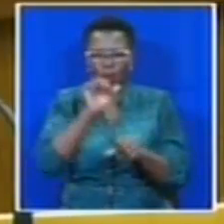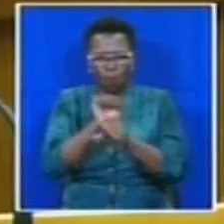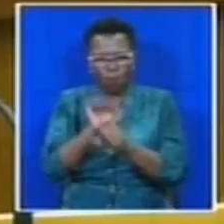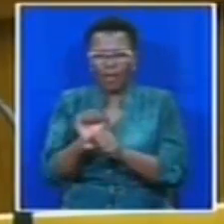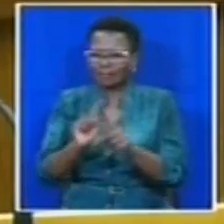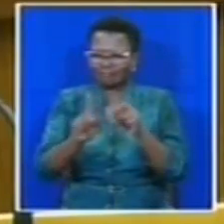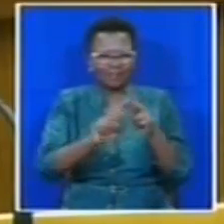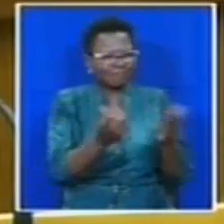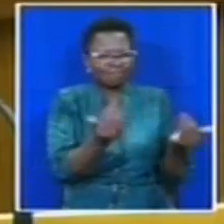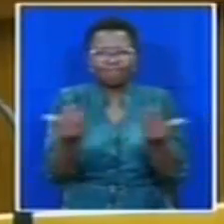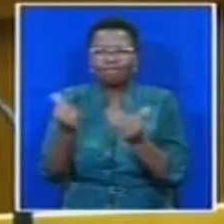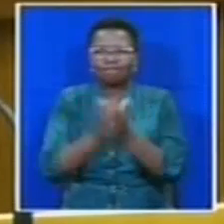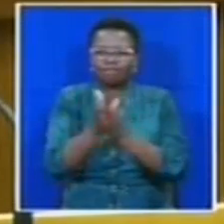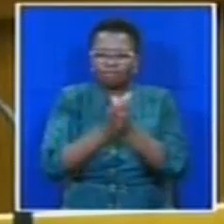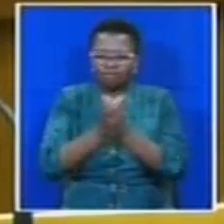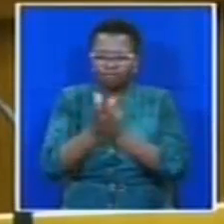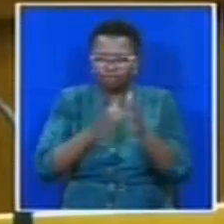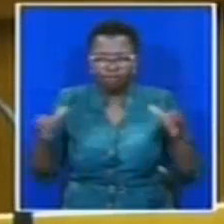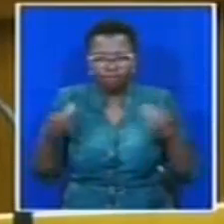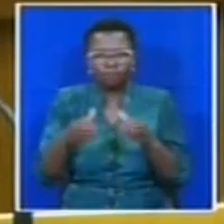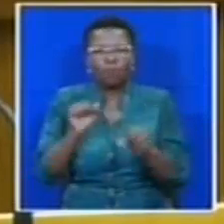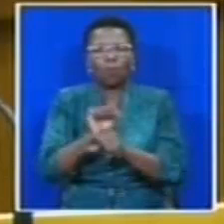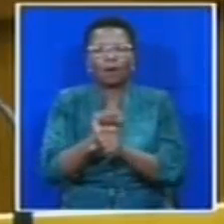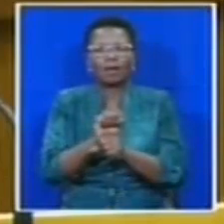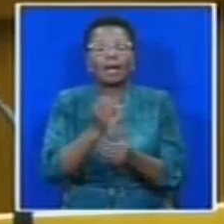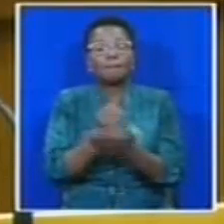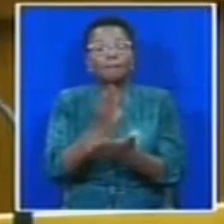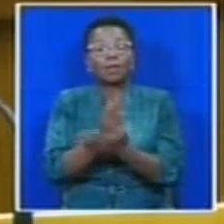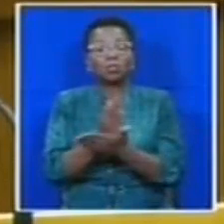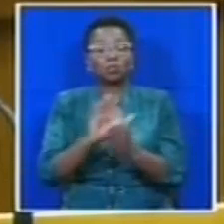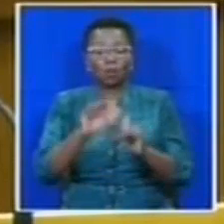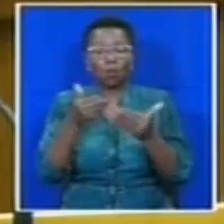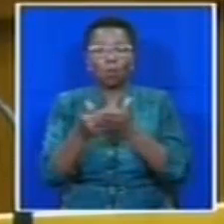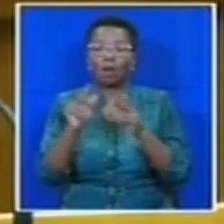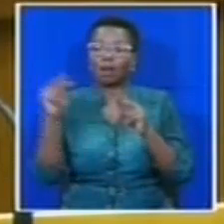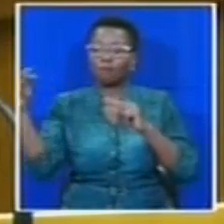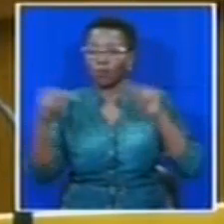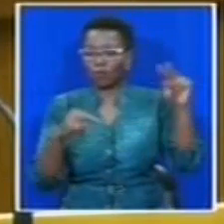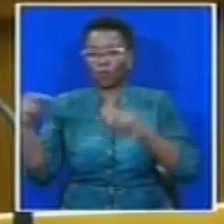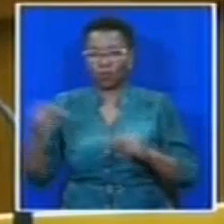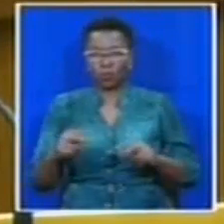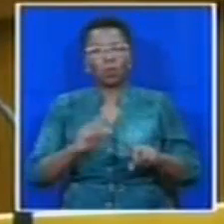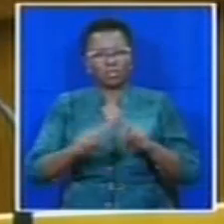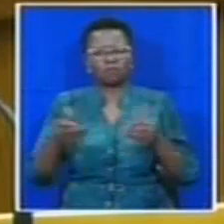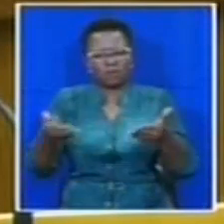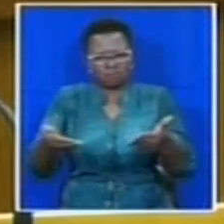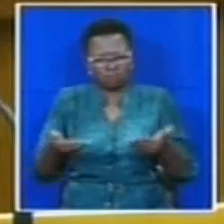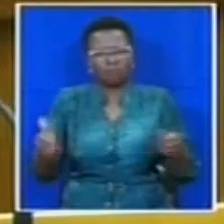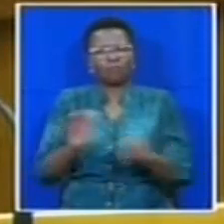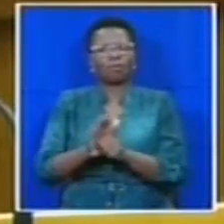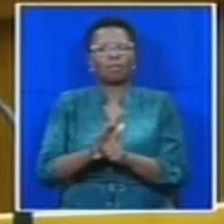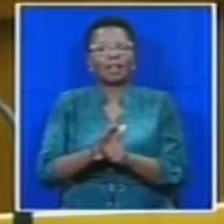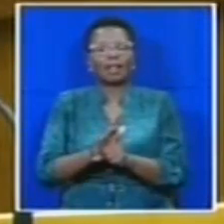many fronts and to recognize a diversity of contributions in an open, multifaceted development